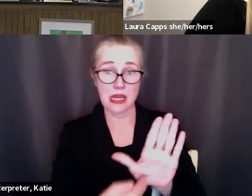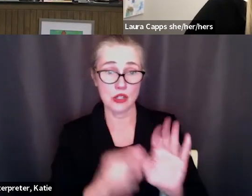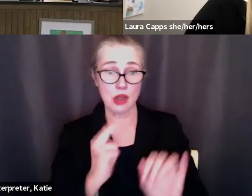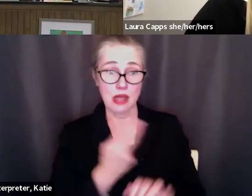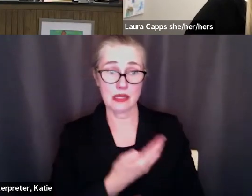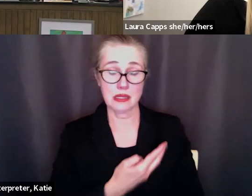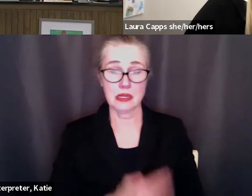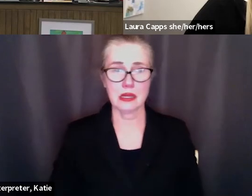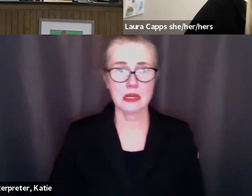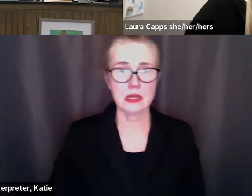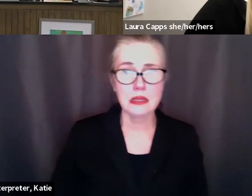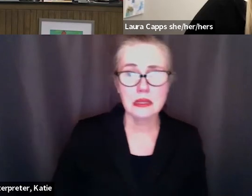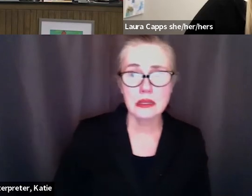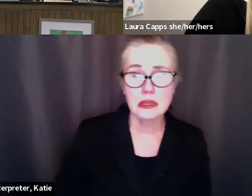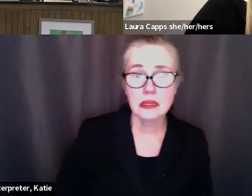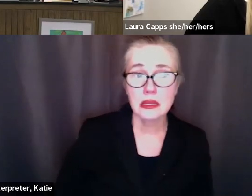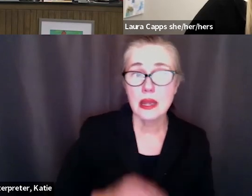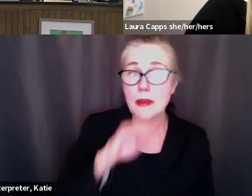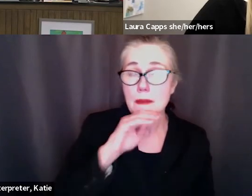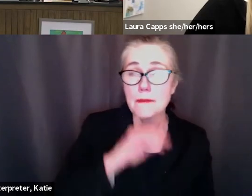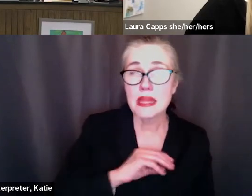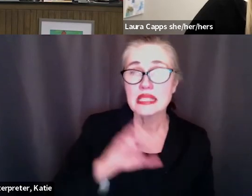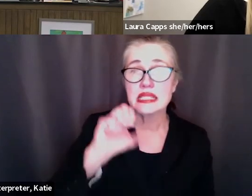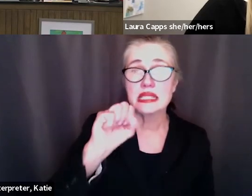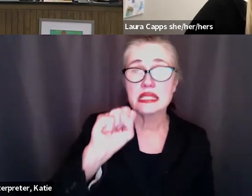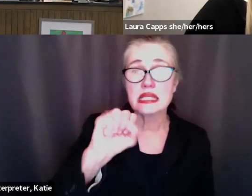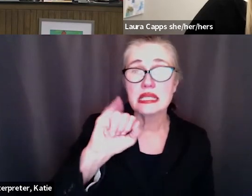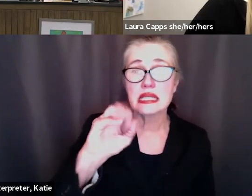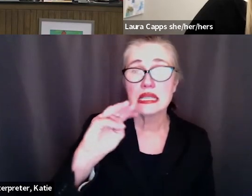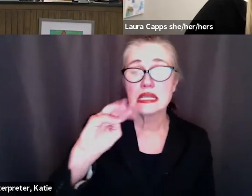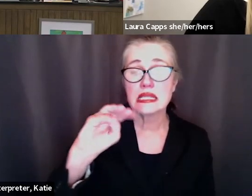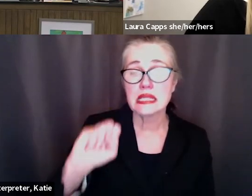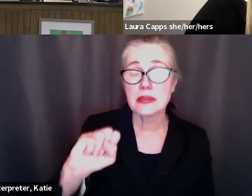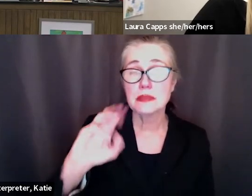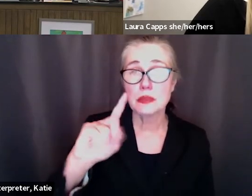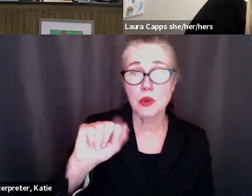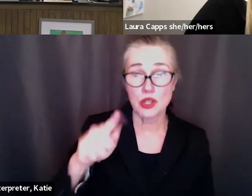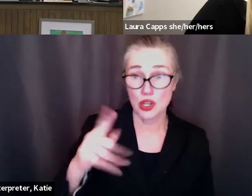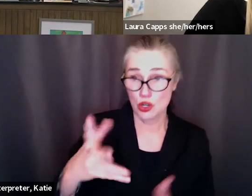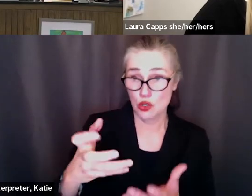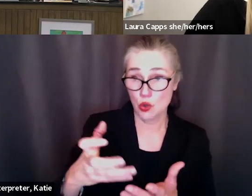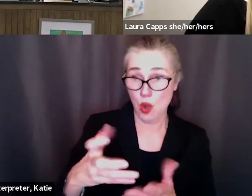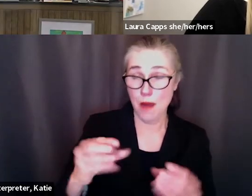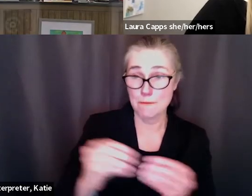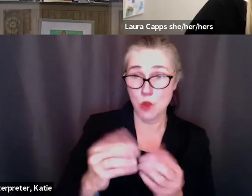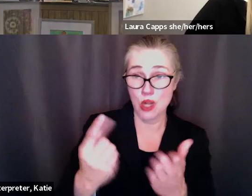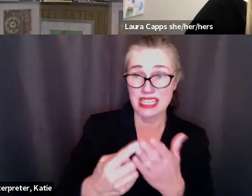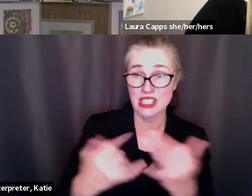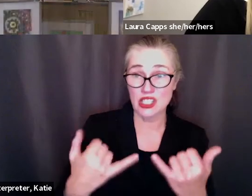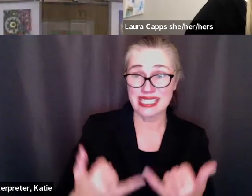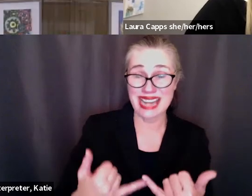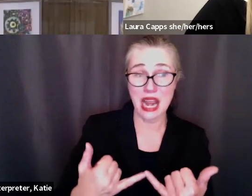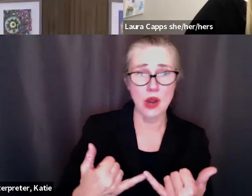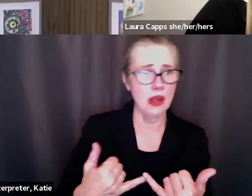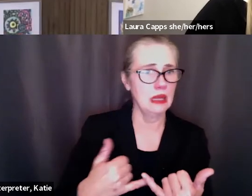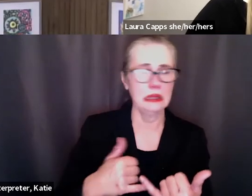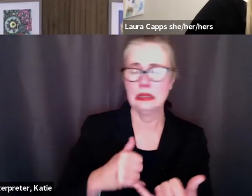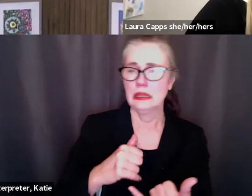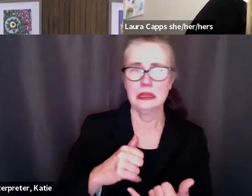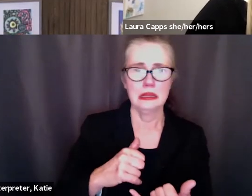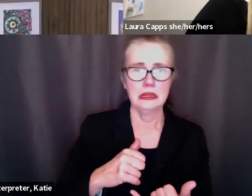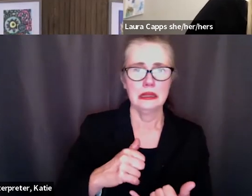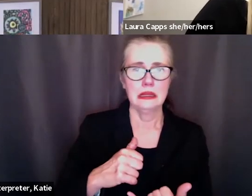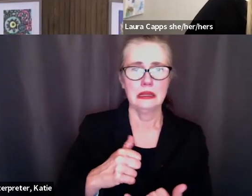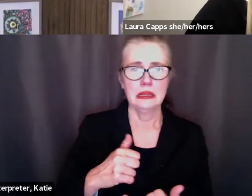are you asking for further discussion now on this okay so again i i don't i don't think i quite heard because i